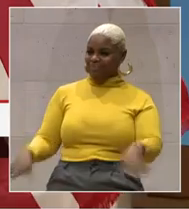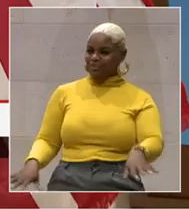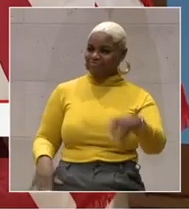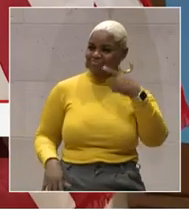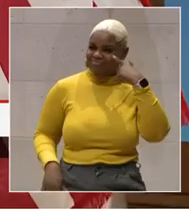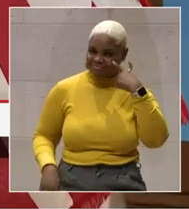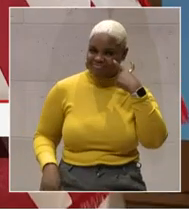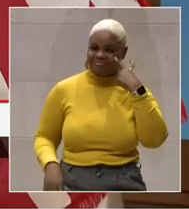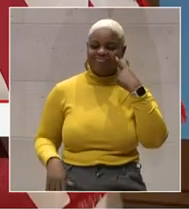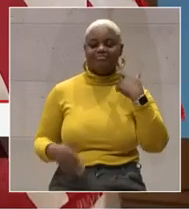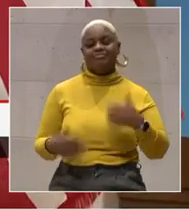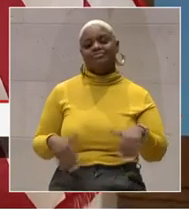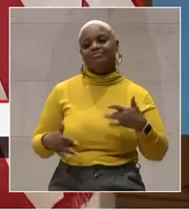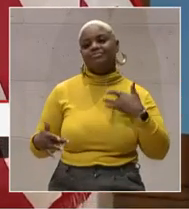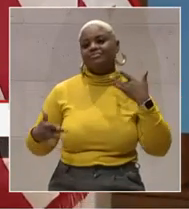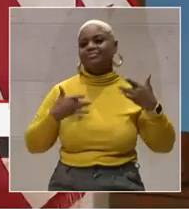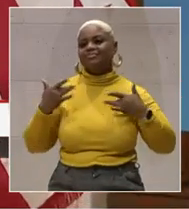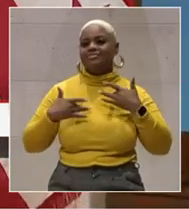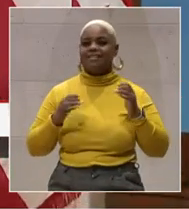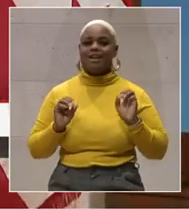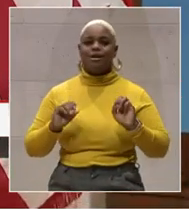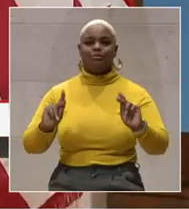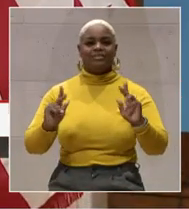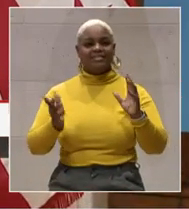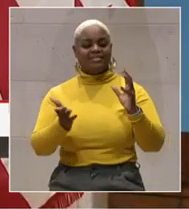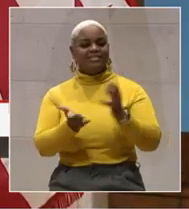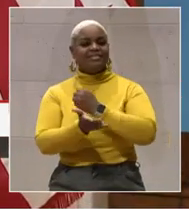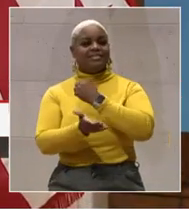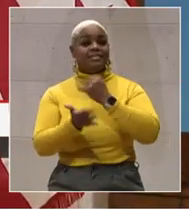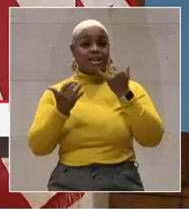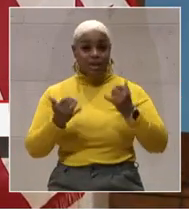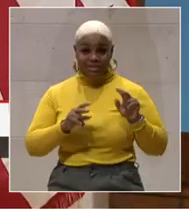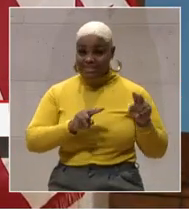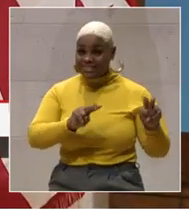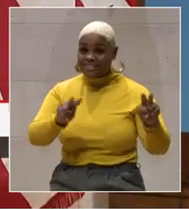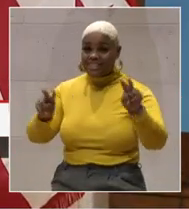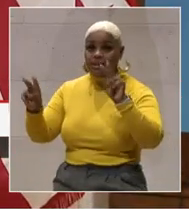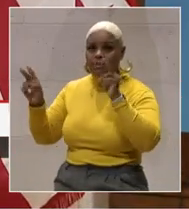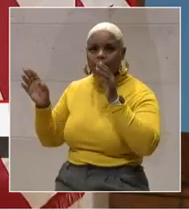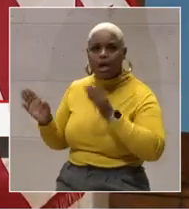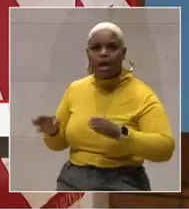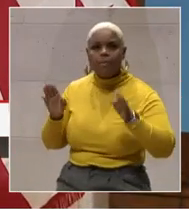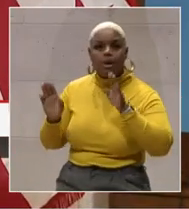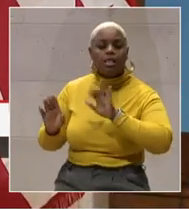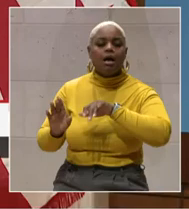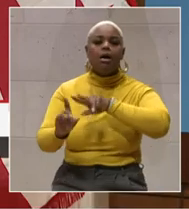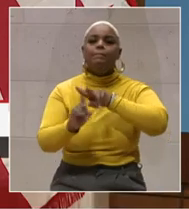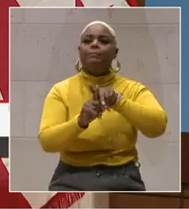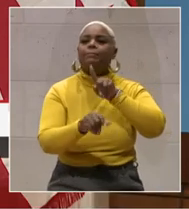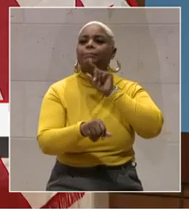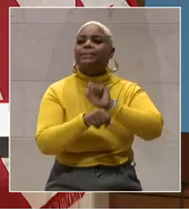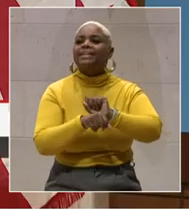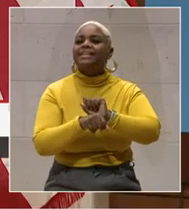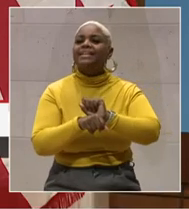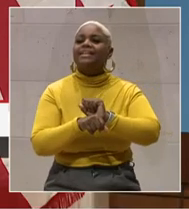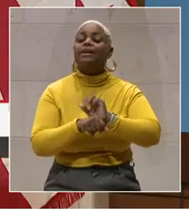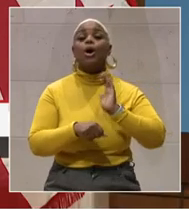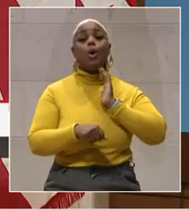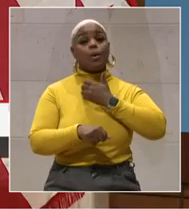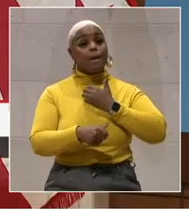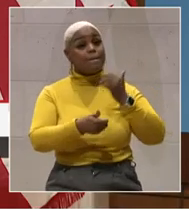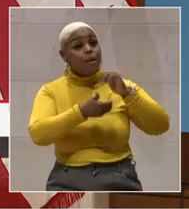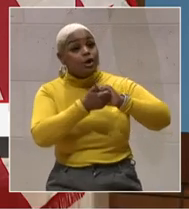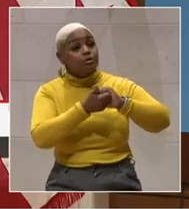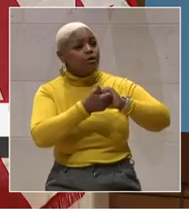this opportunity to see us now put into action that playbook, to enhance that with our partners and say, how do